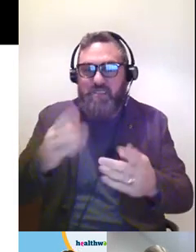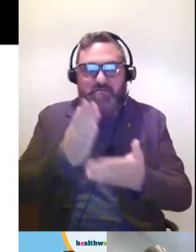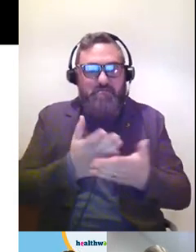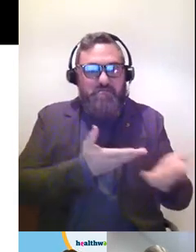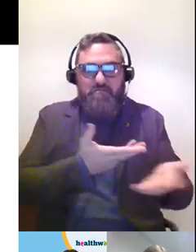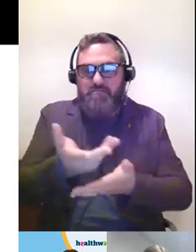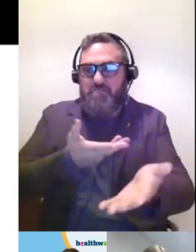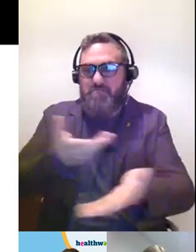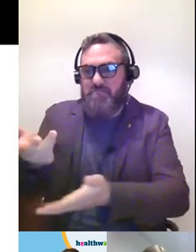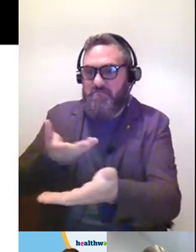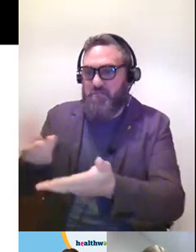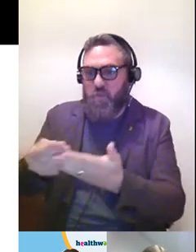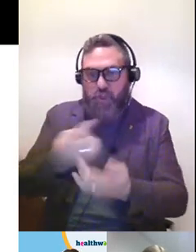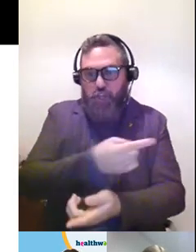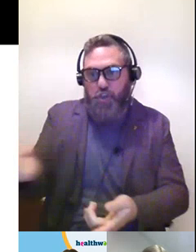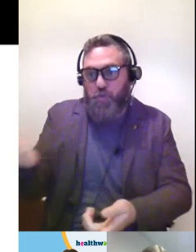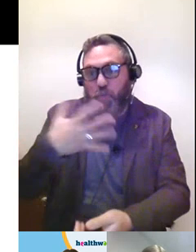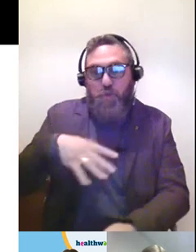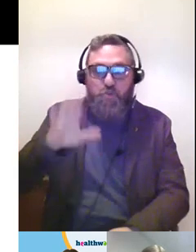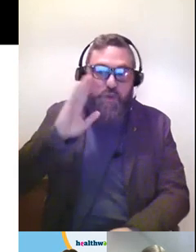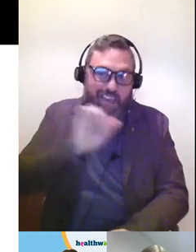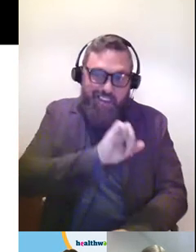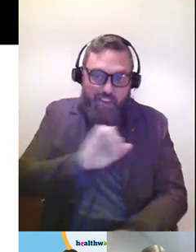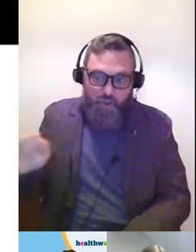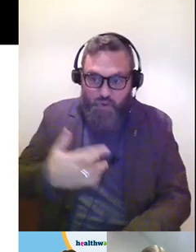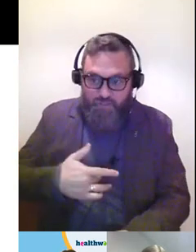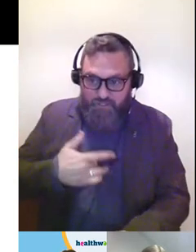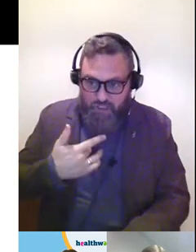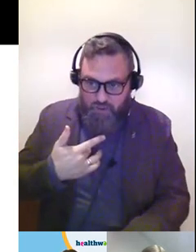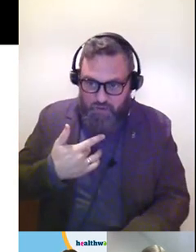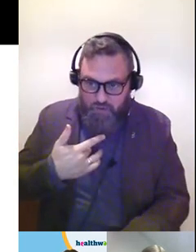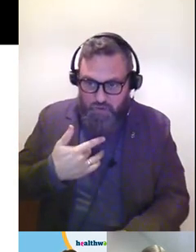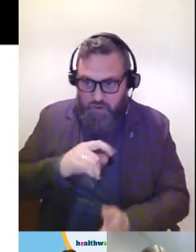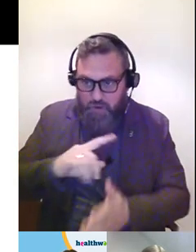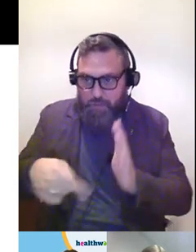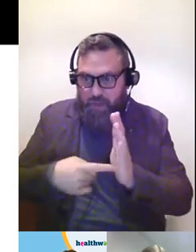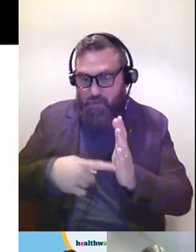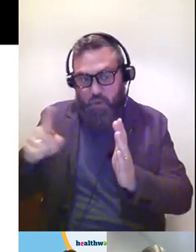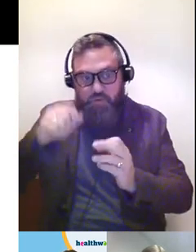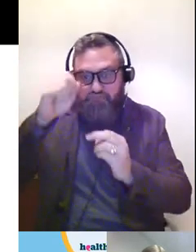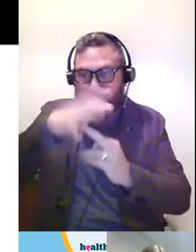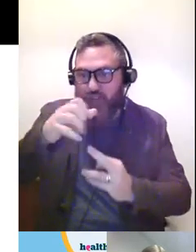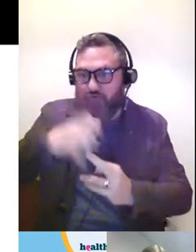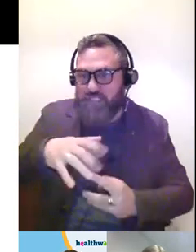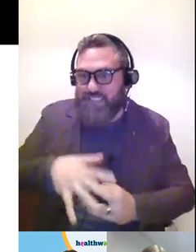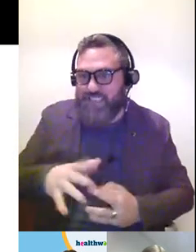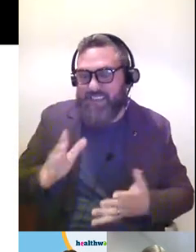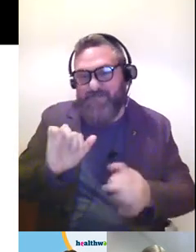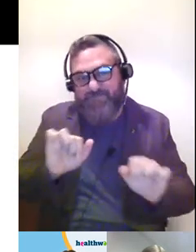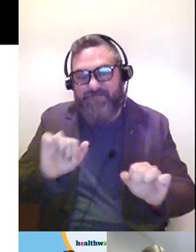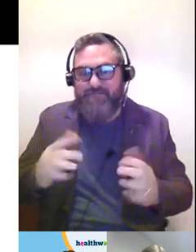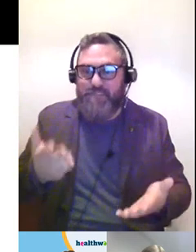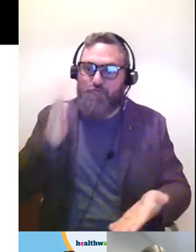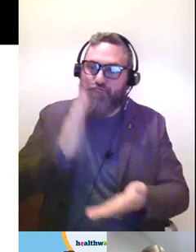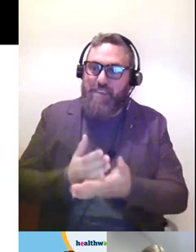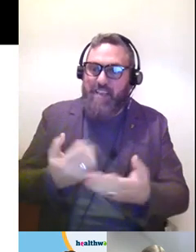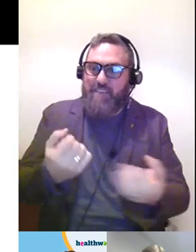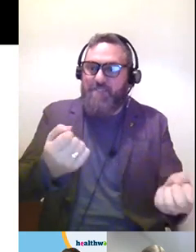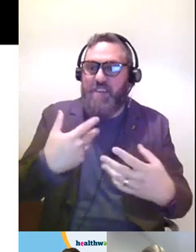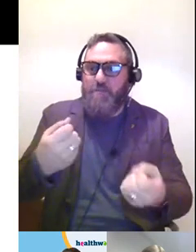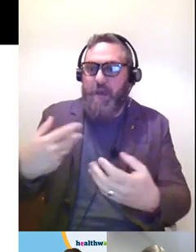conversation, really, with you. They want to hear your thoughts on the priorities and feedback, genuine feedback, so that they